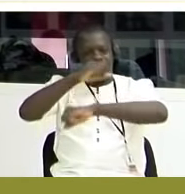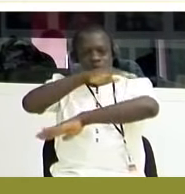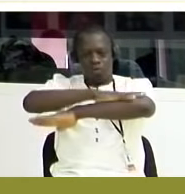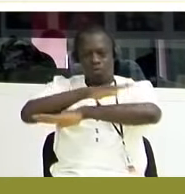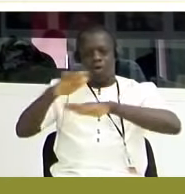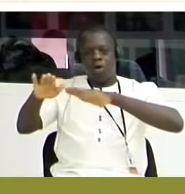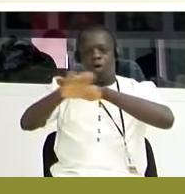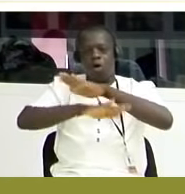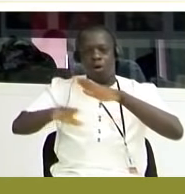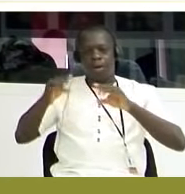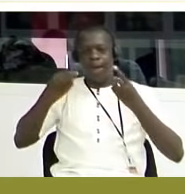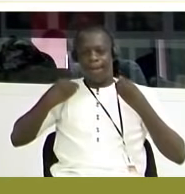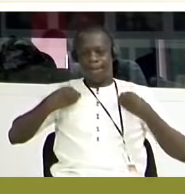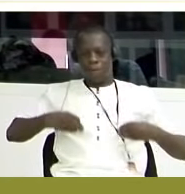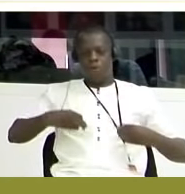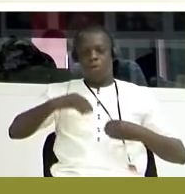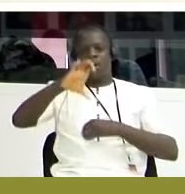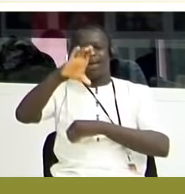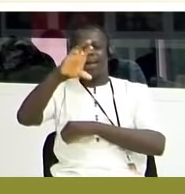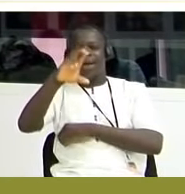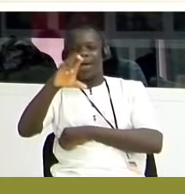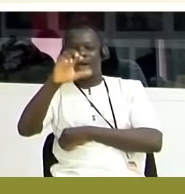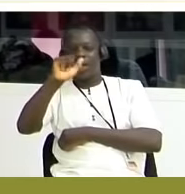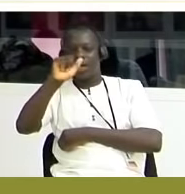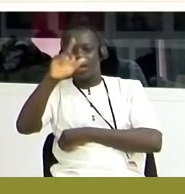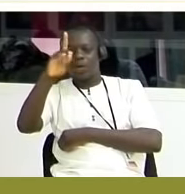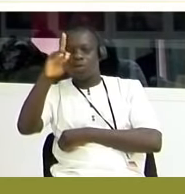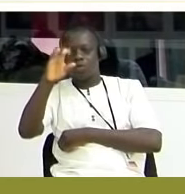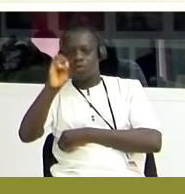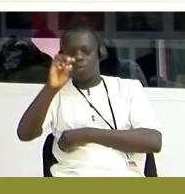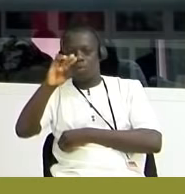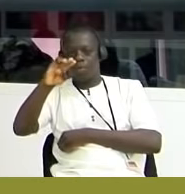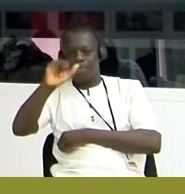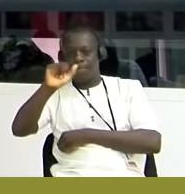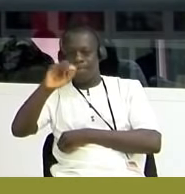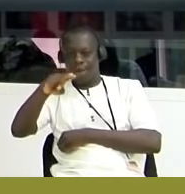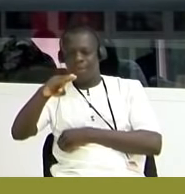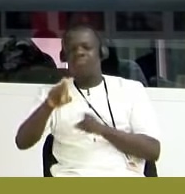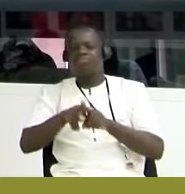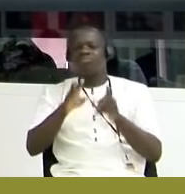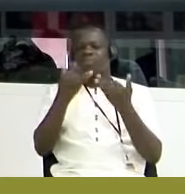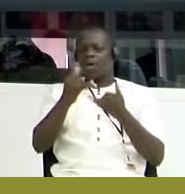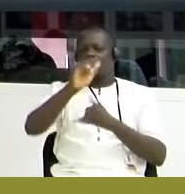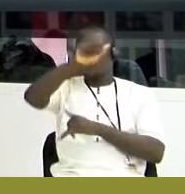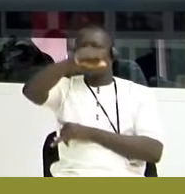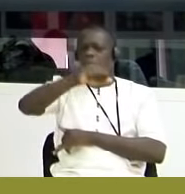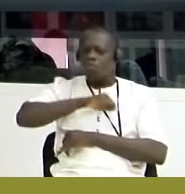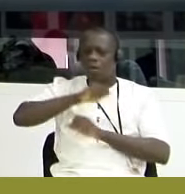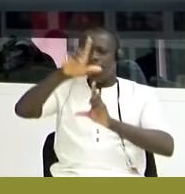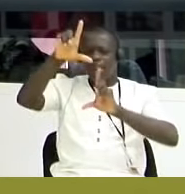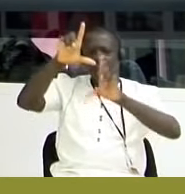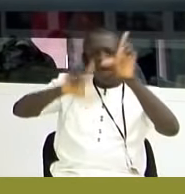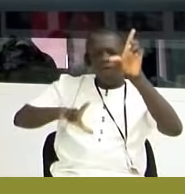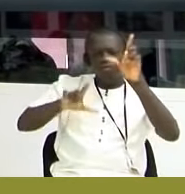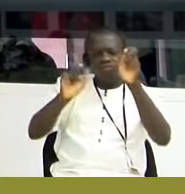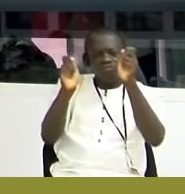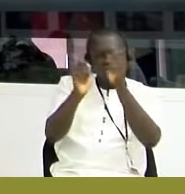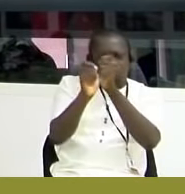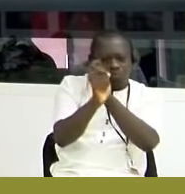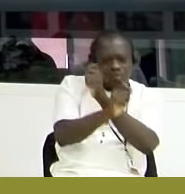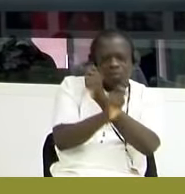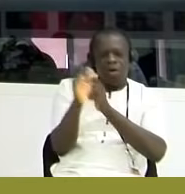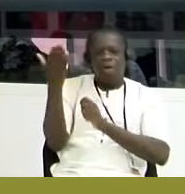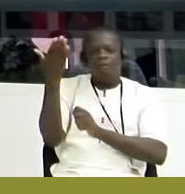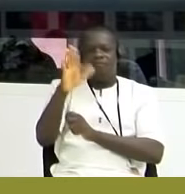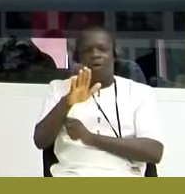under Major Karaduman. At this point, did your rank change upon your arrival from